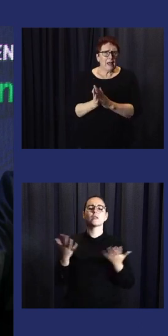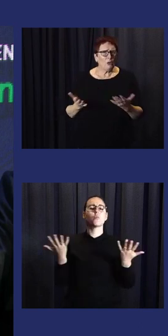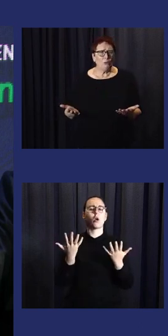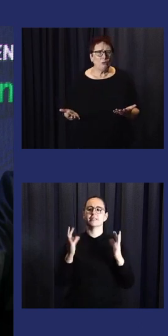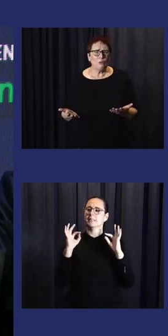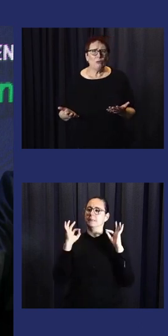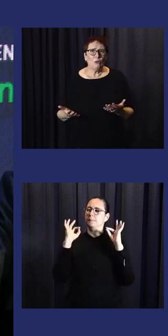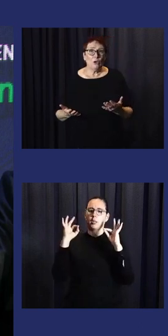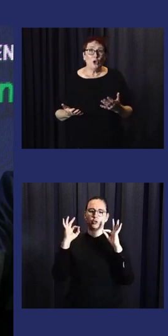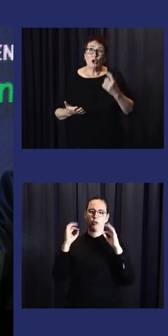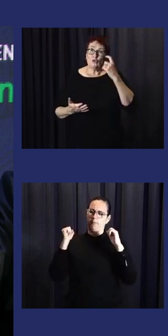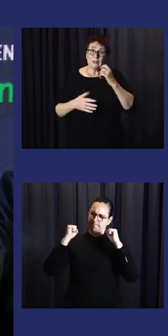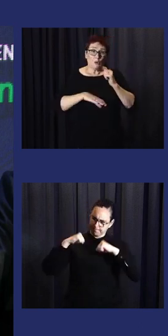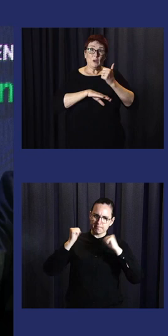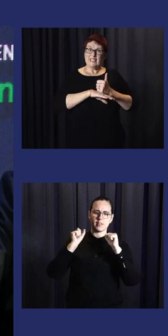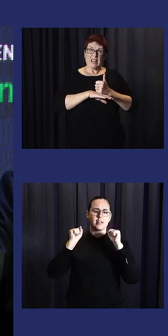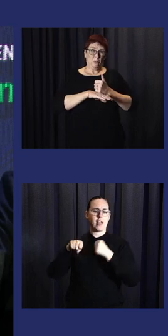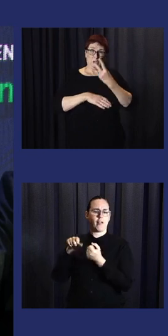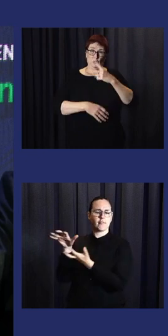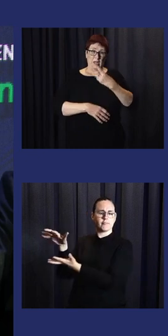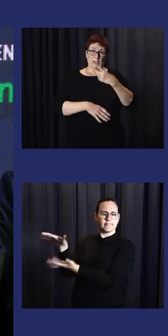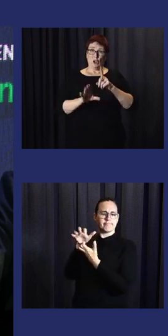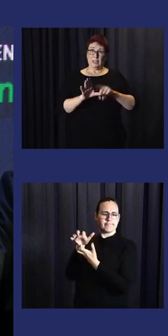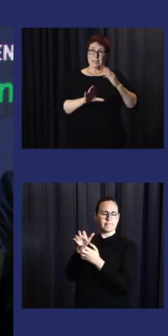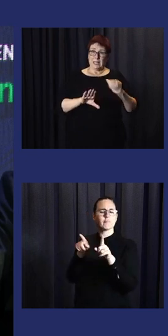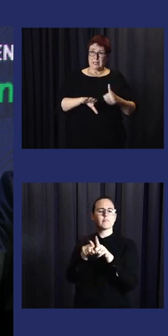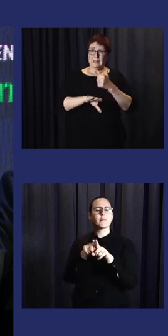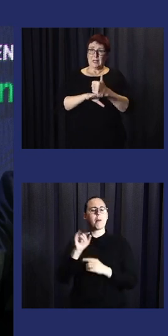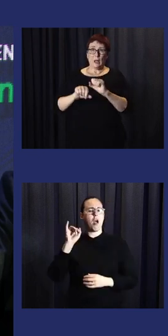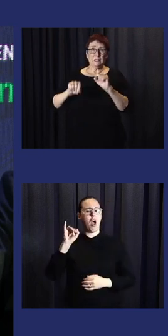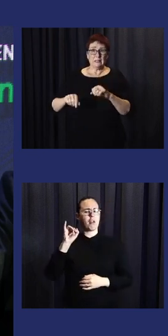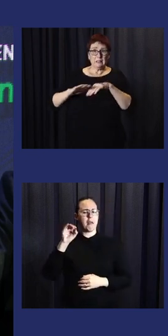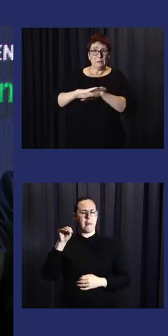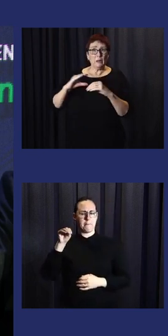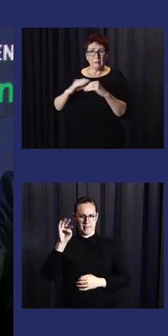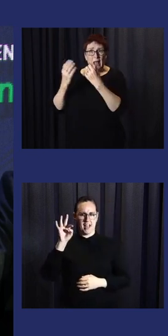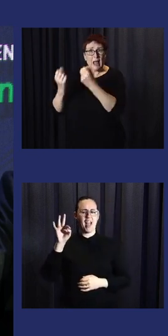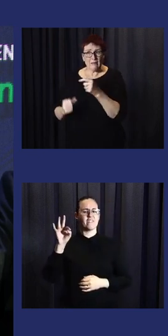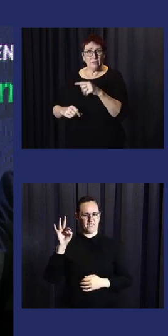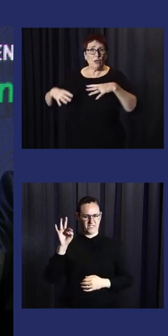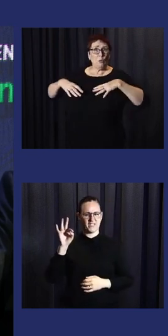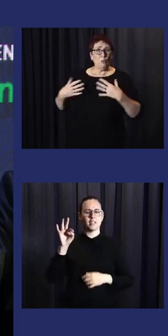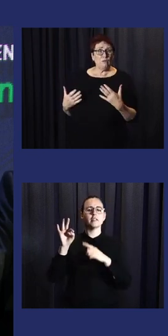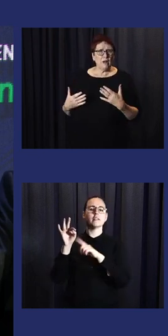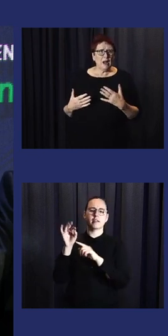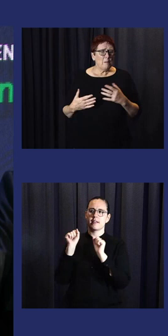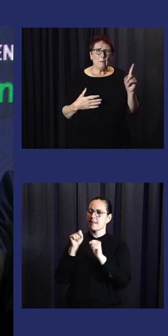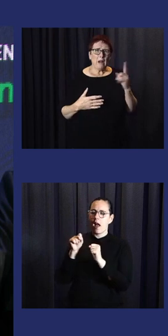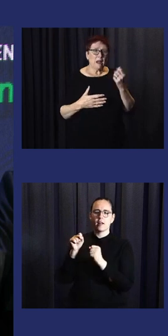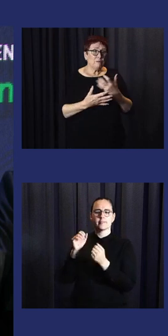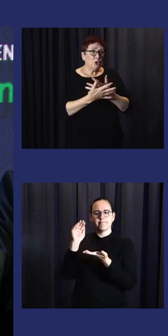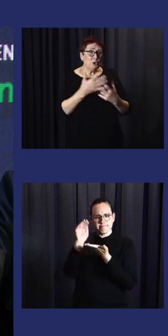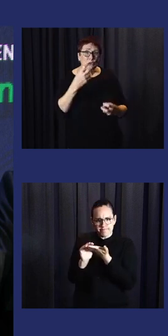into place decades ago. Surely all of the things that we're facing now on loss and damage and